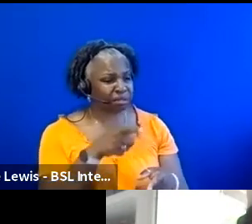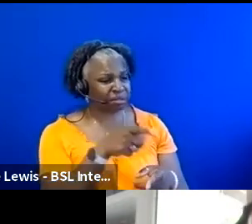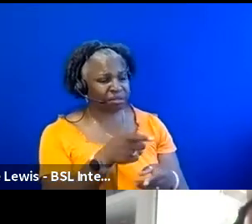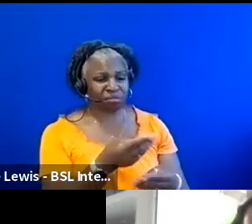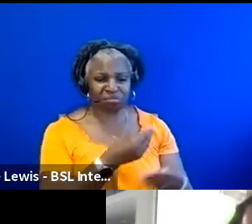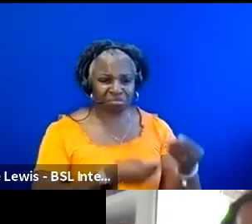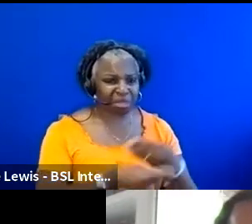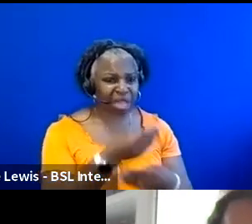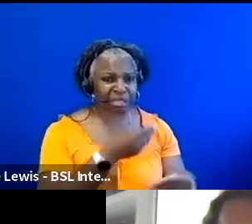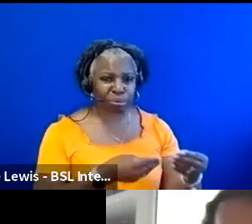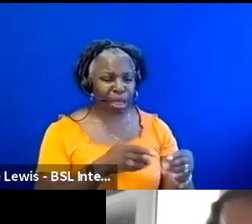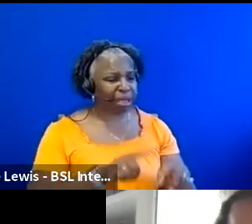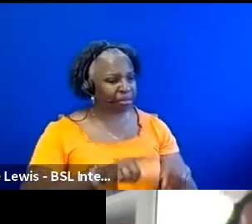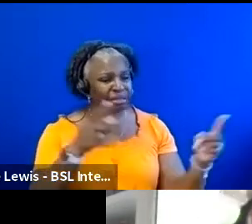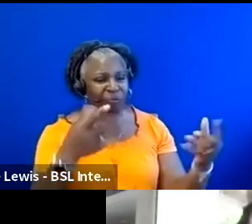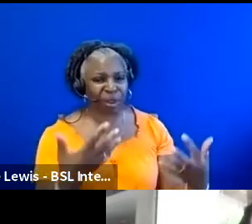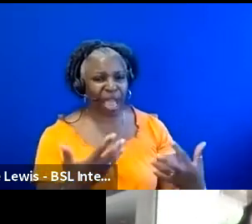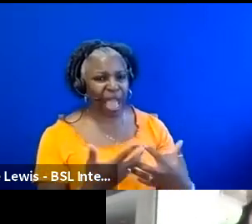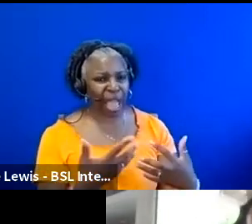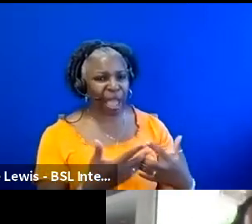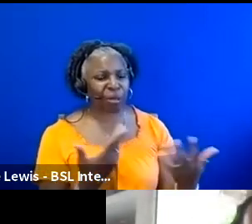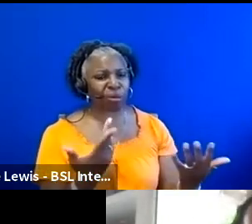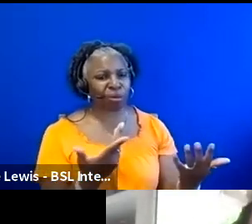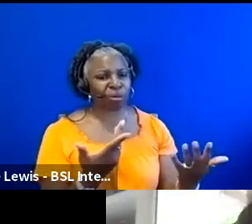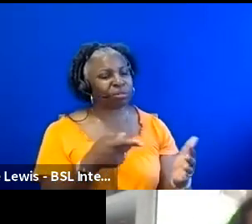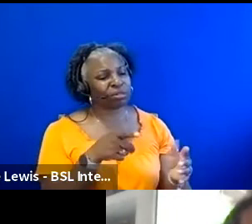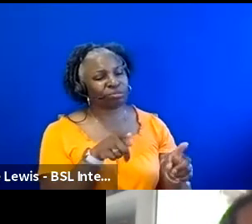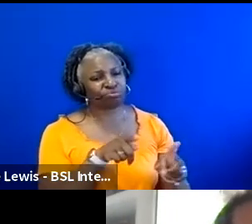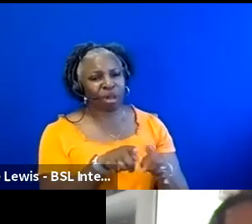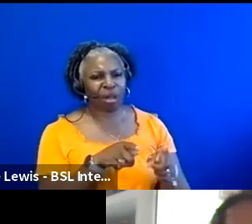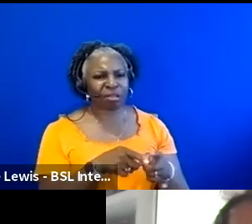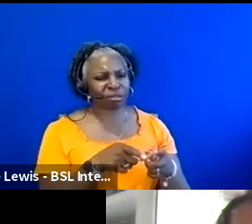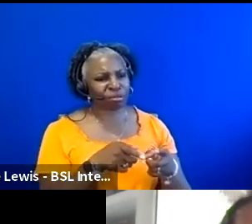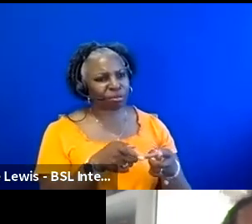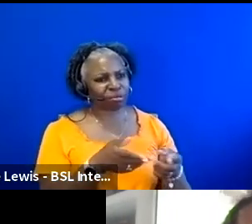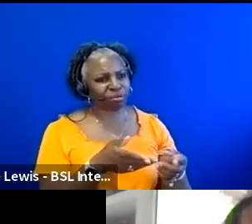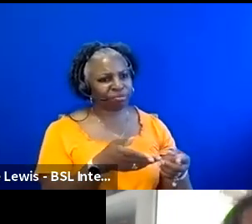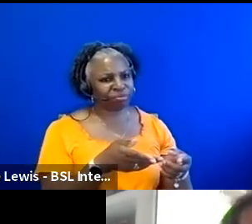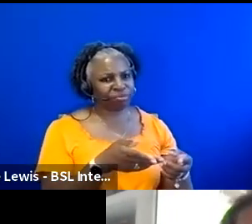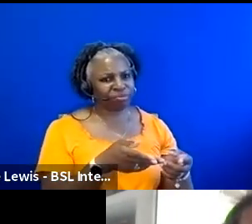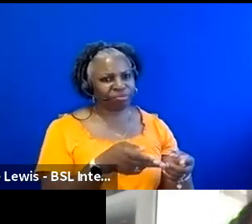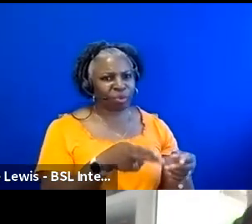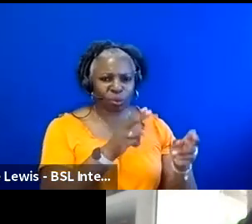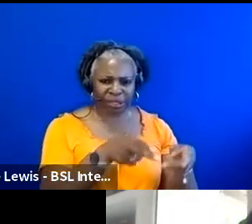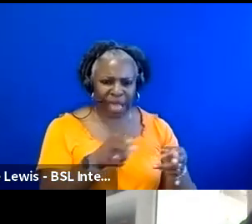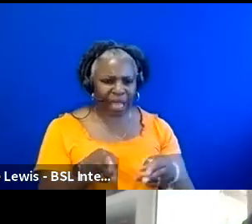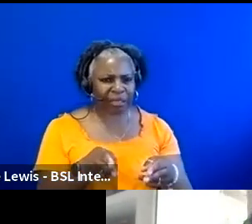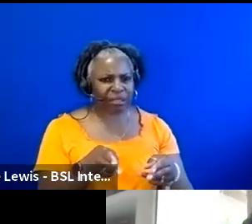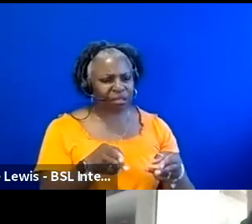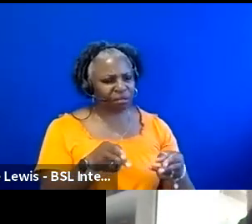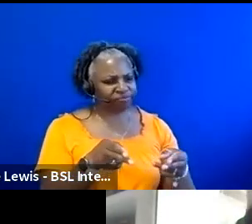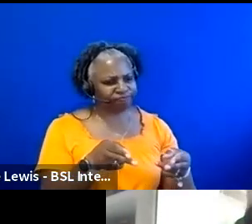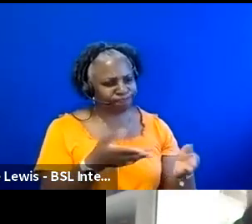just showed, like, he's just trying to give respect to these bodies and honor their deaths